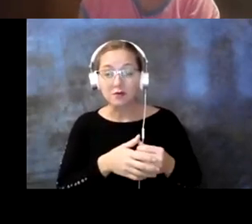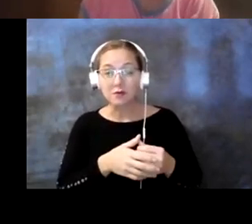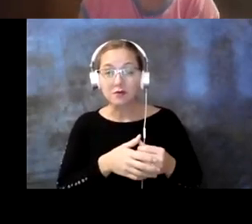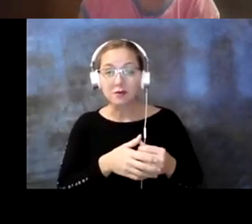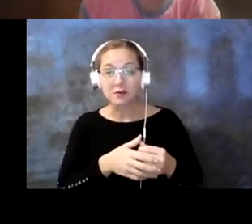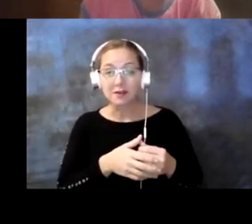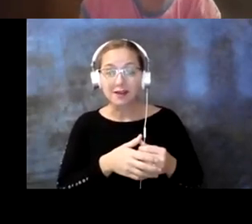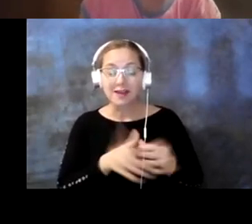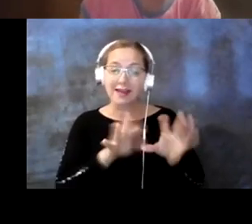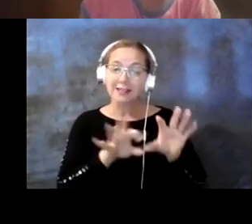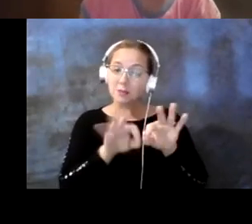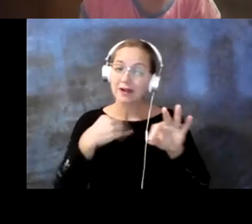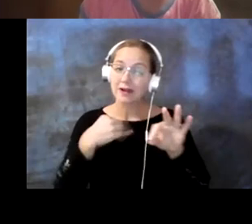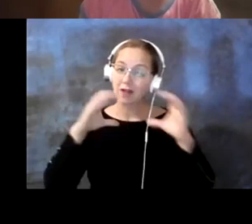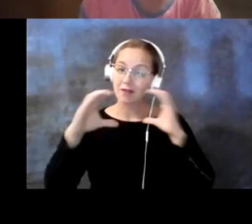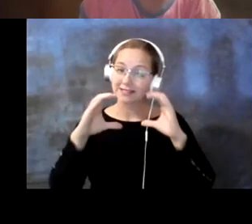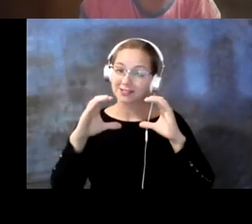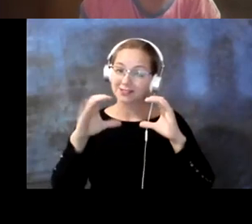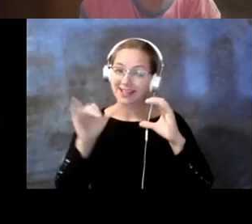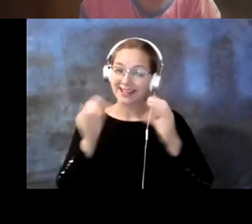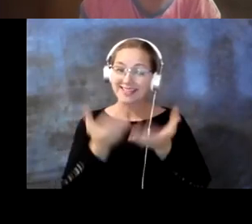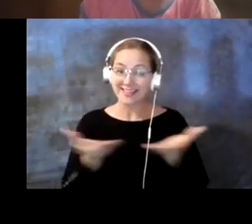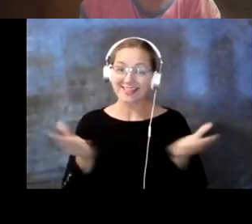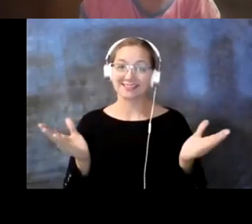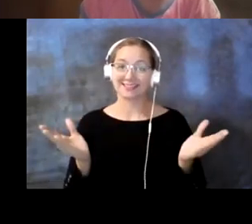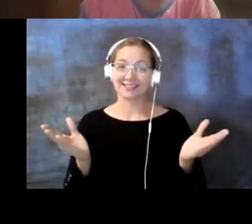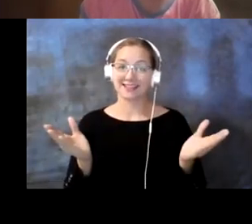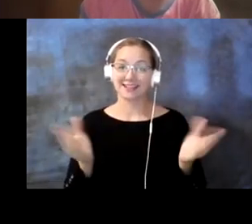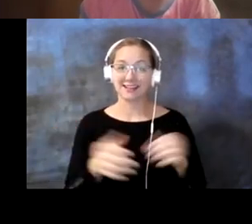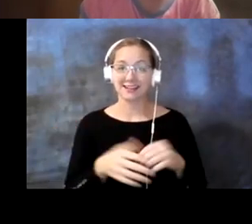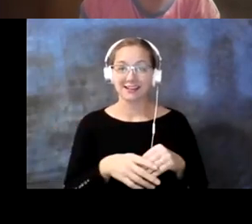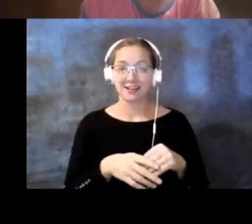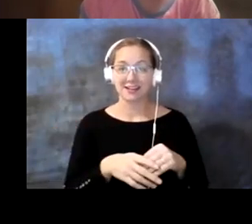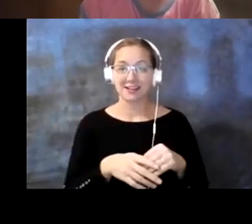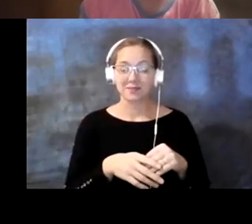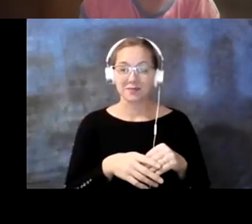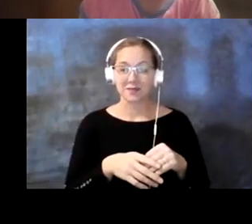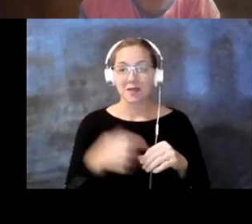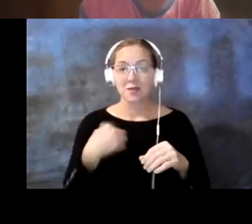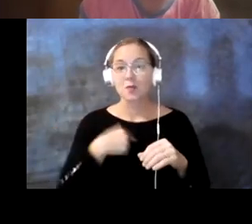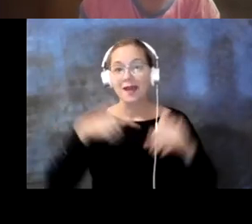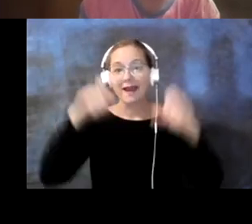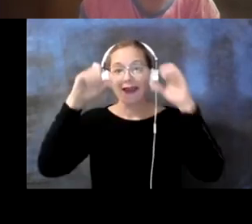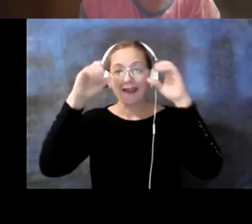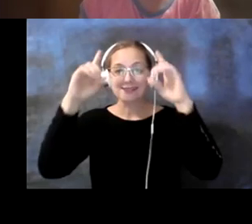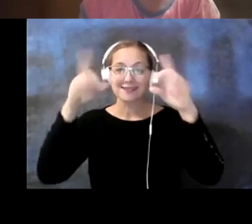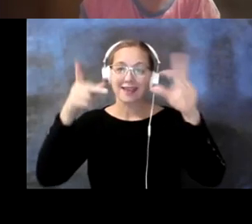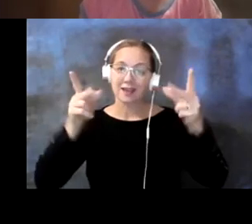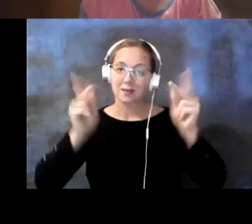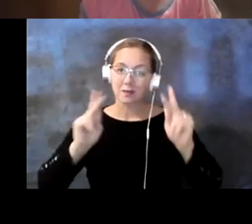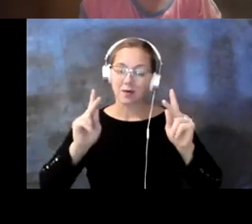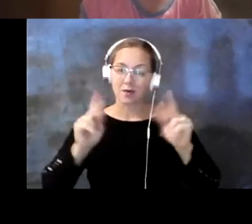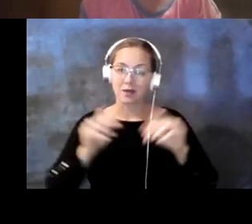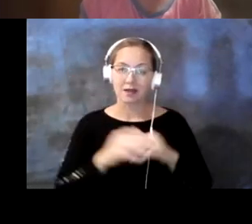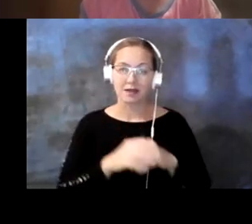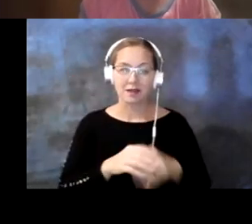important to have like conversations like this and like to educate people. Caz, do